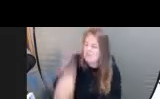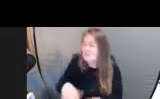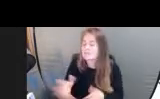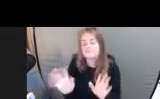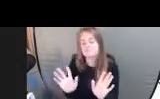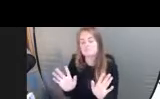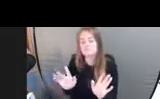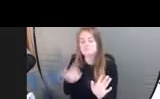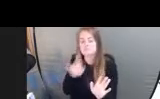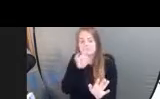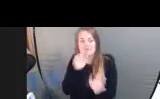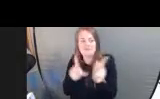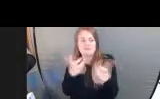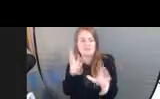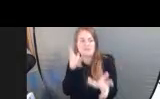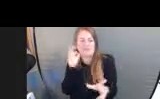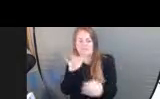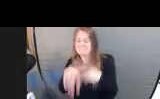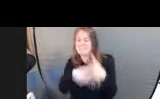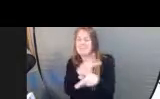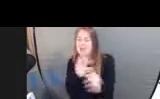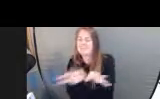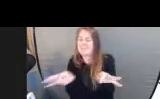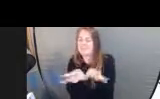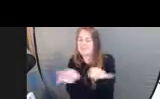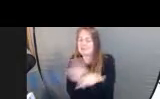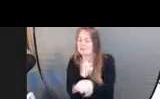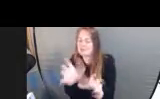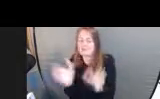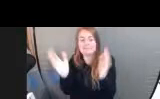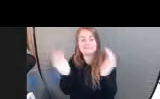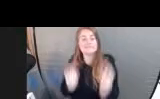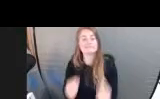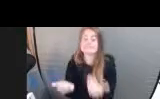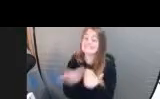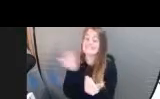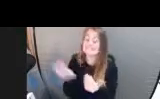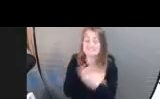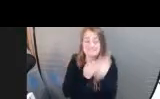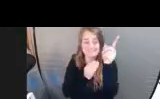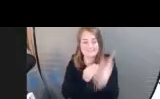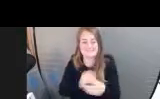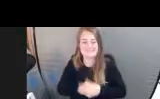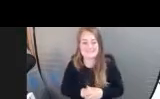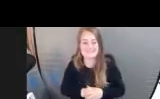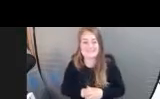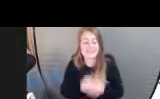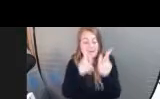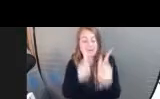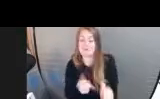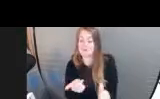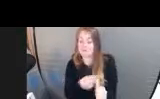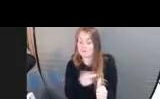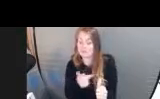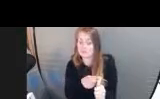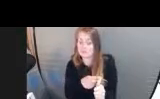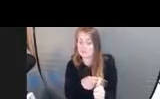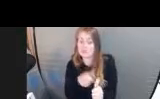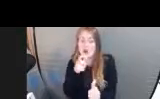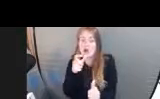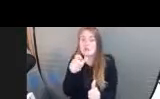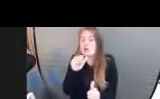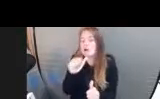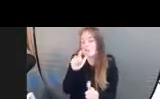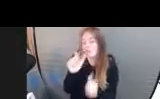would like to hear these types of things. It's easy. Talk to the person first, not that the person that they're with.